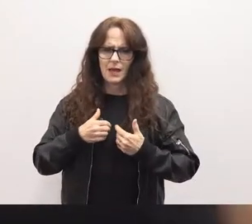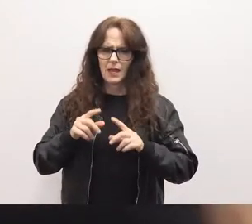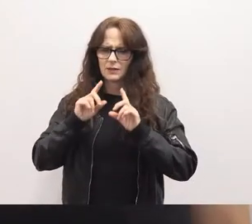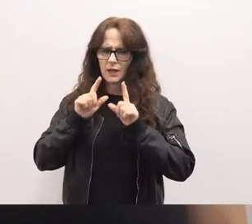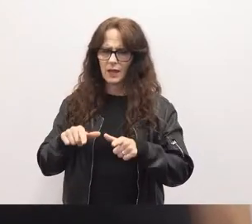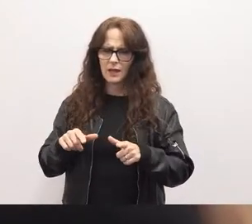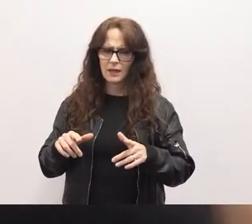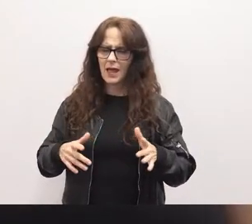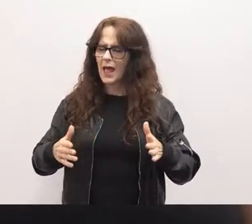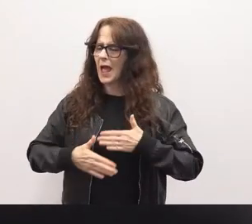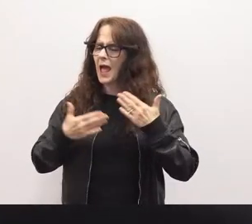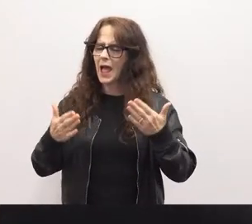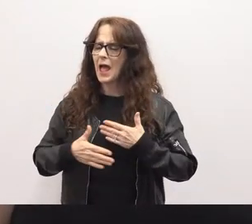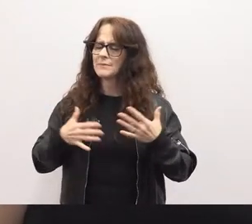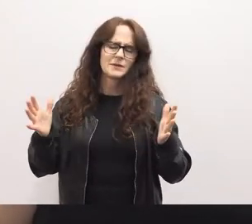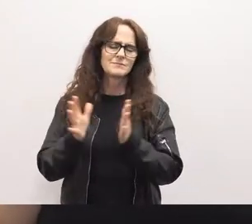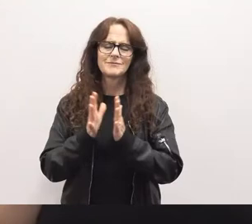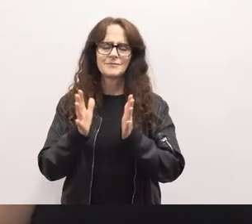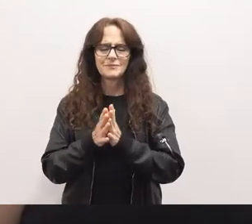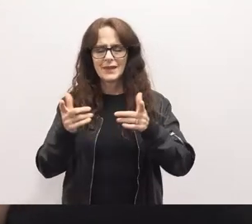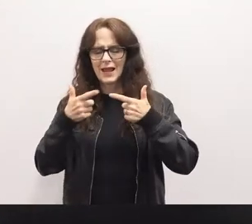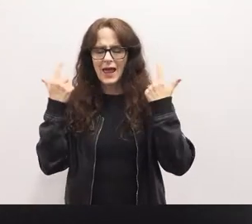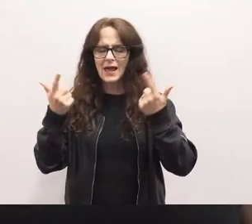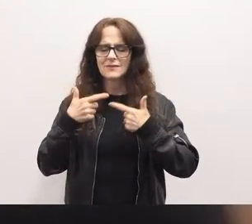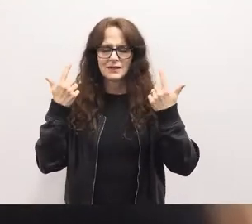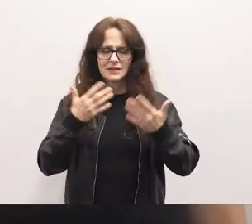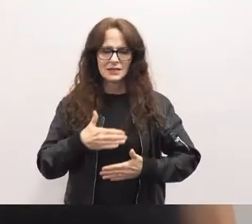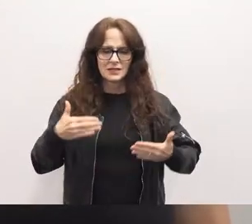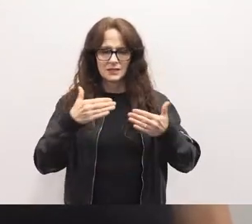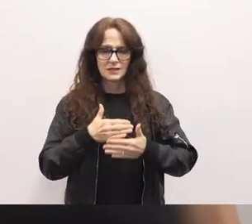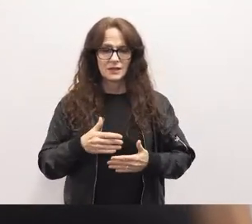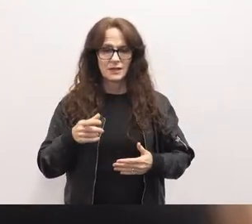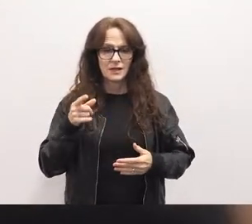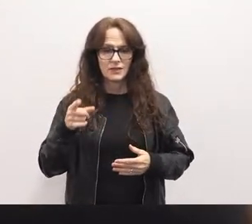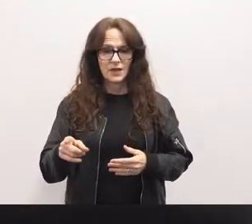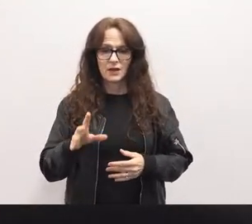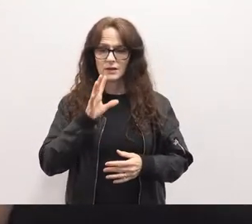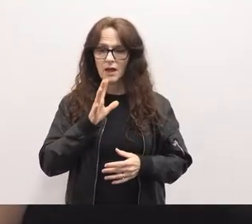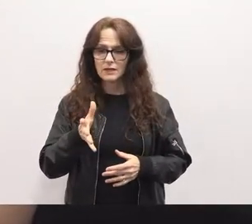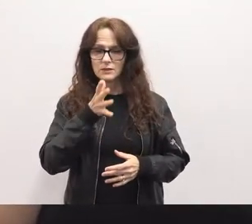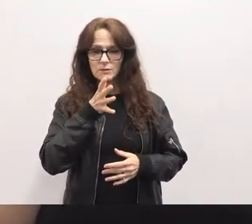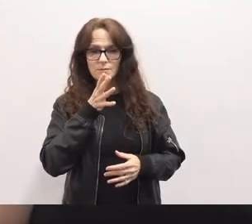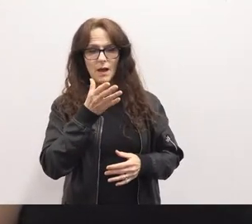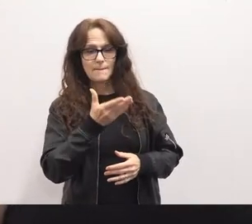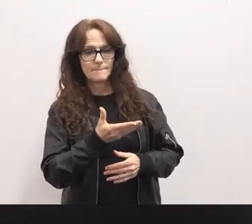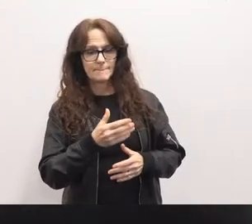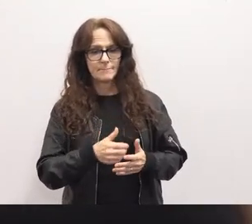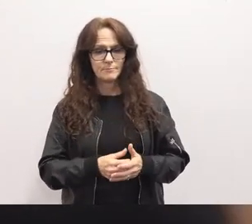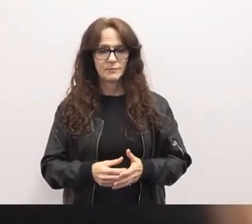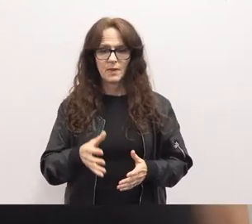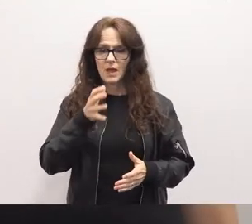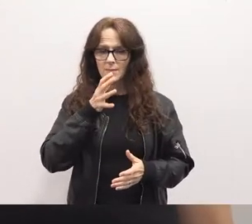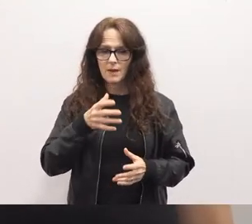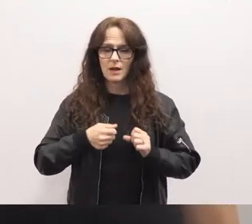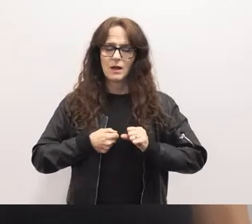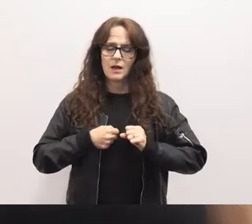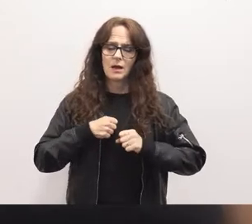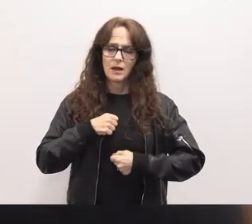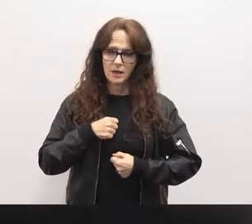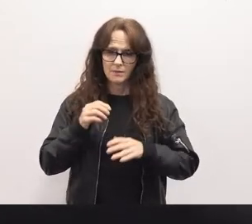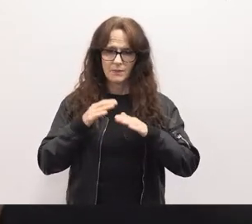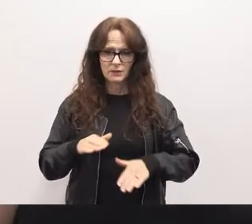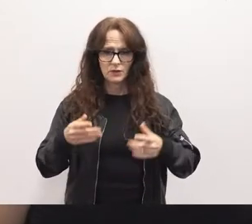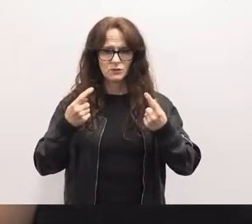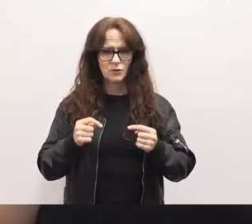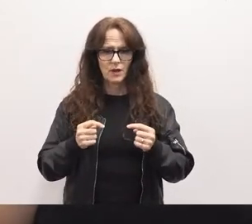clapping his hand and giggling, laughing, and smiling because my child is thinking he or she is talking to his mother. As a mother, my heart's break because my child is trying